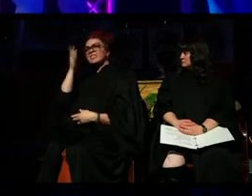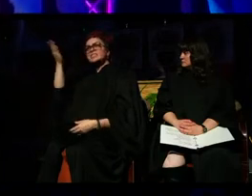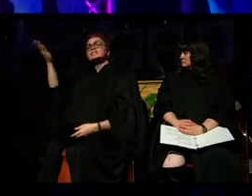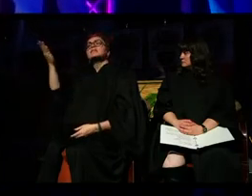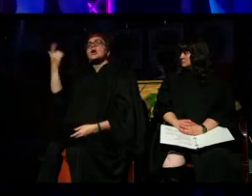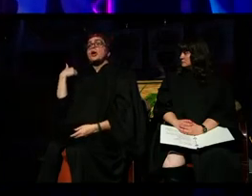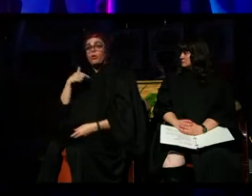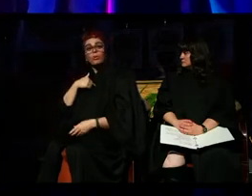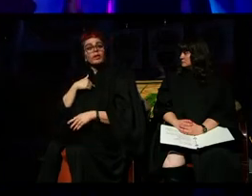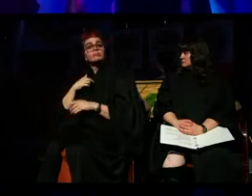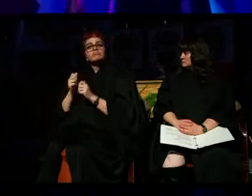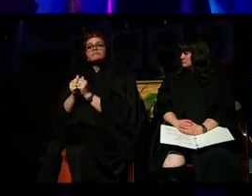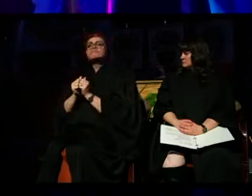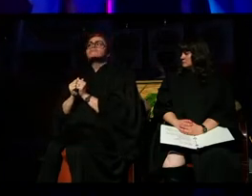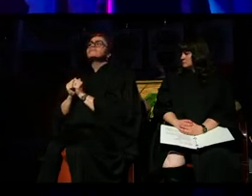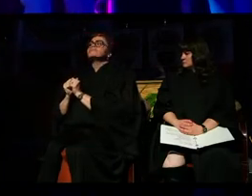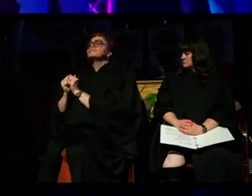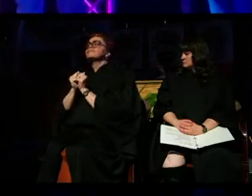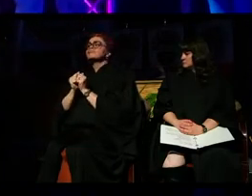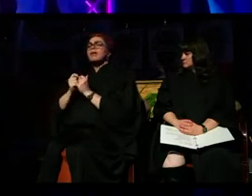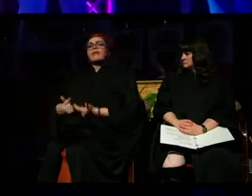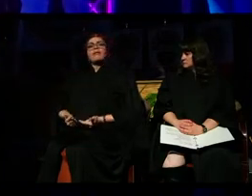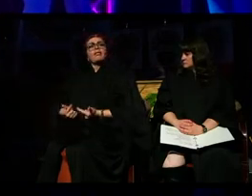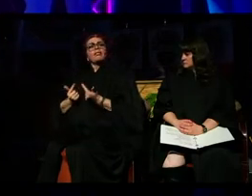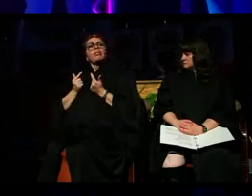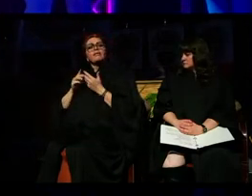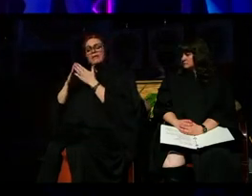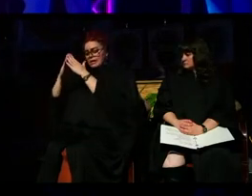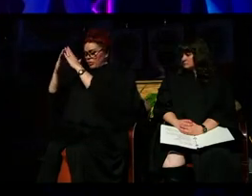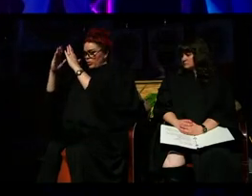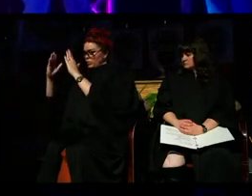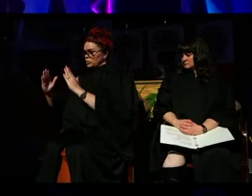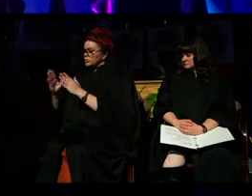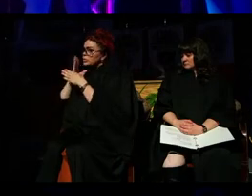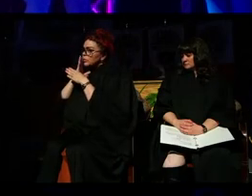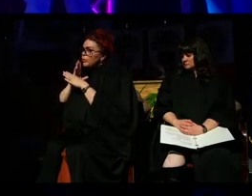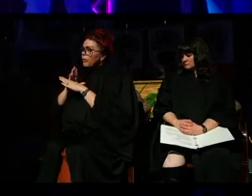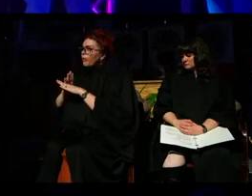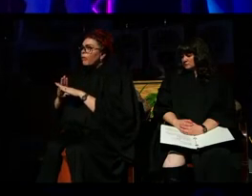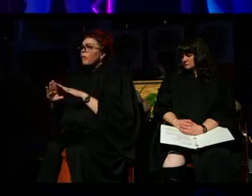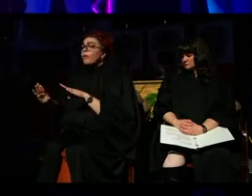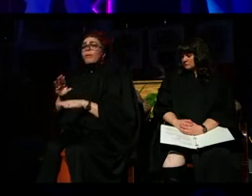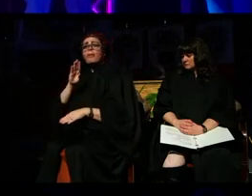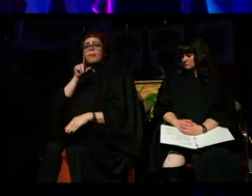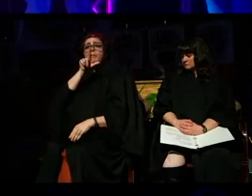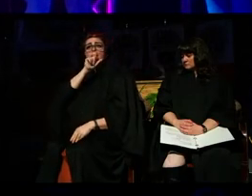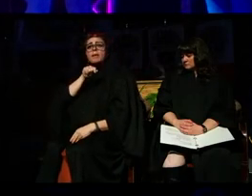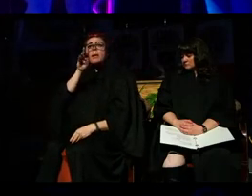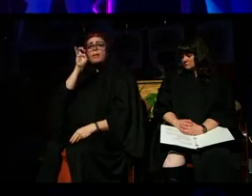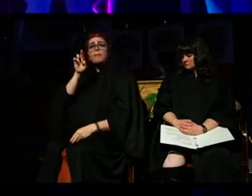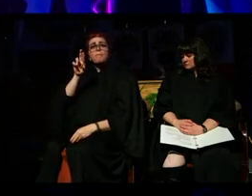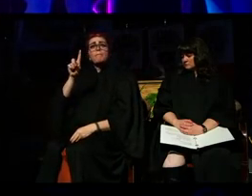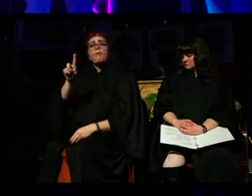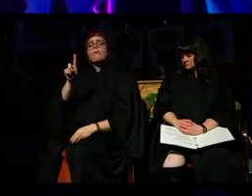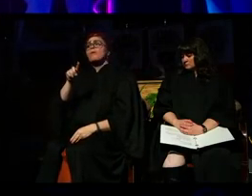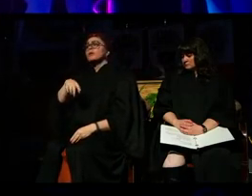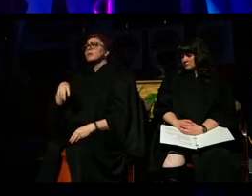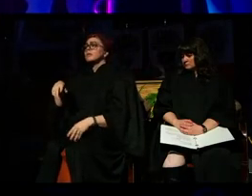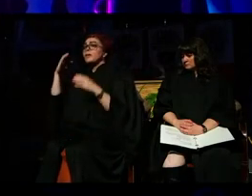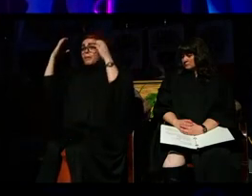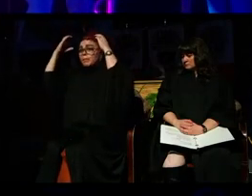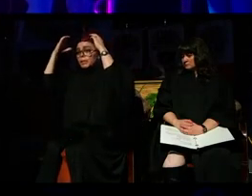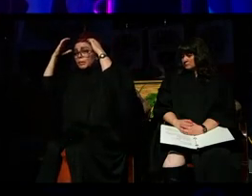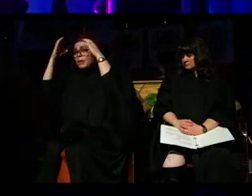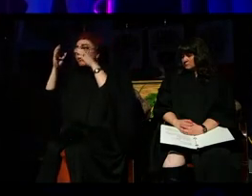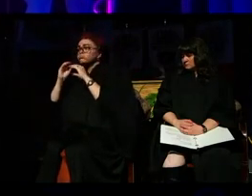We'd all live in a quiet house without Big Bird or a Mickey Mouse. and